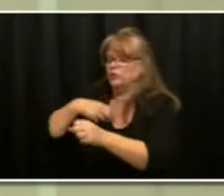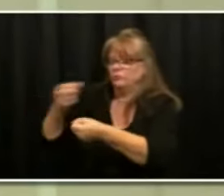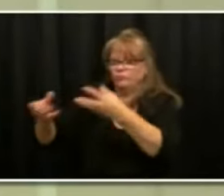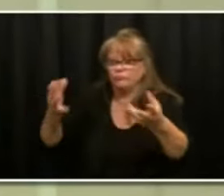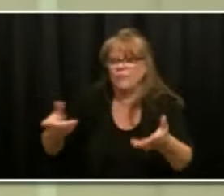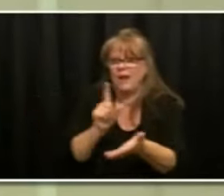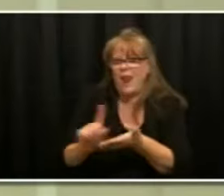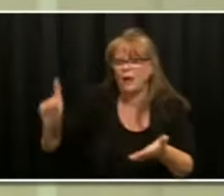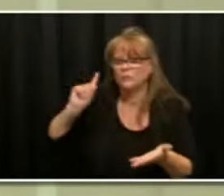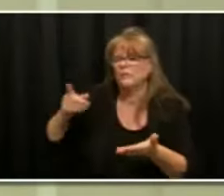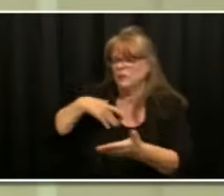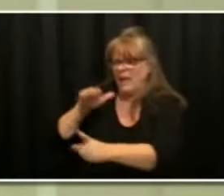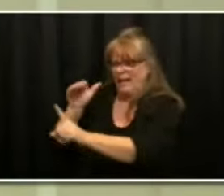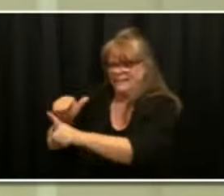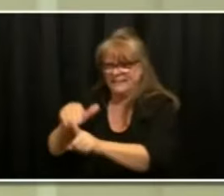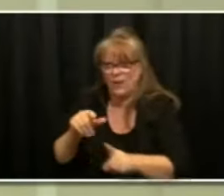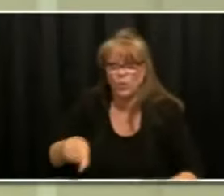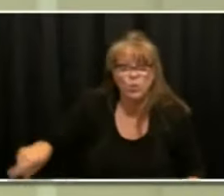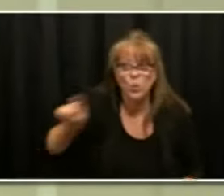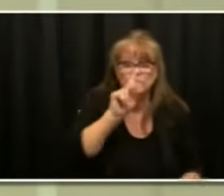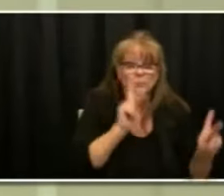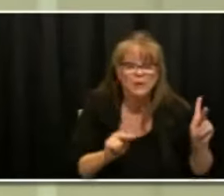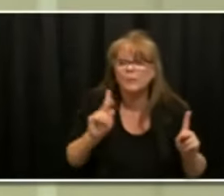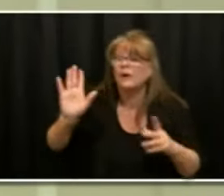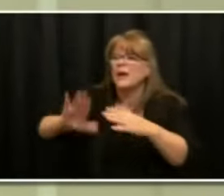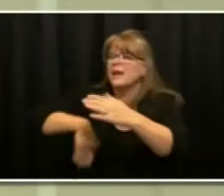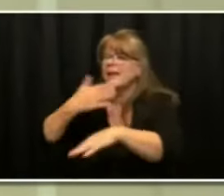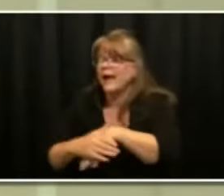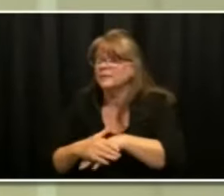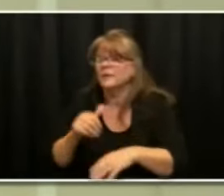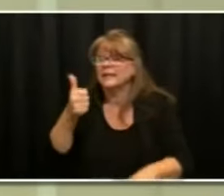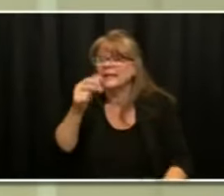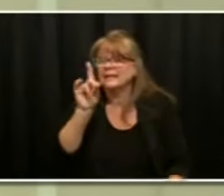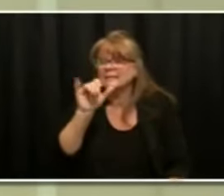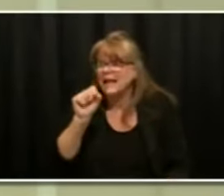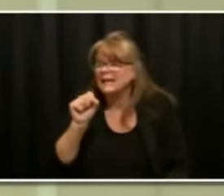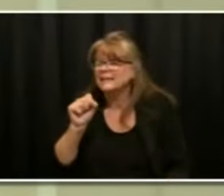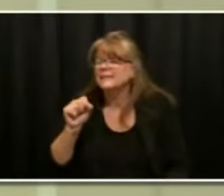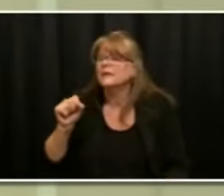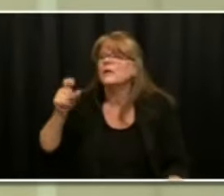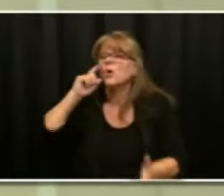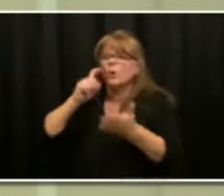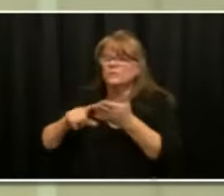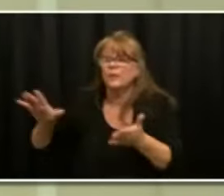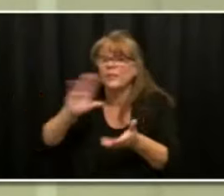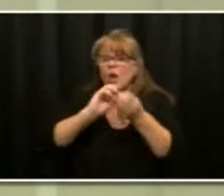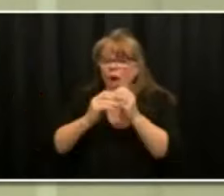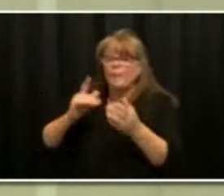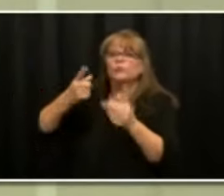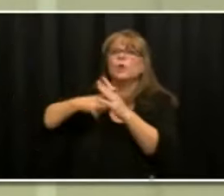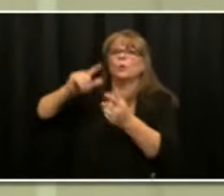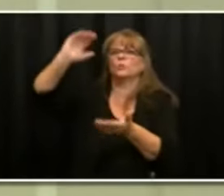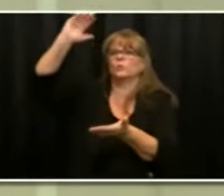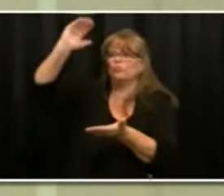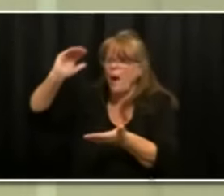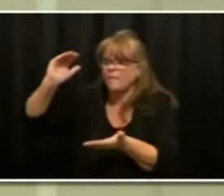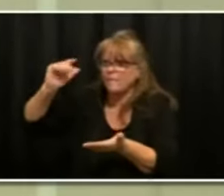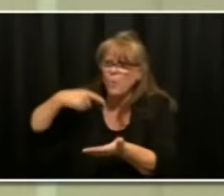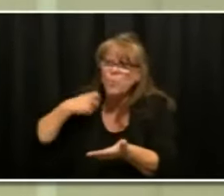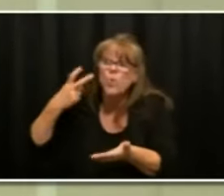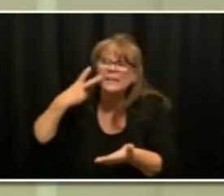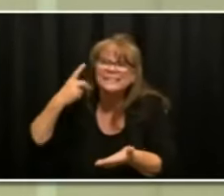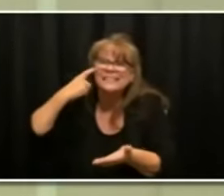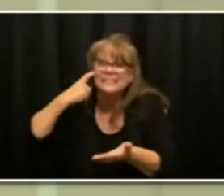see if we've been able to see a plateau or the start of the decrease in the virus. And then we will make a decision at